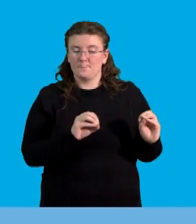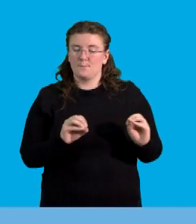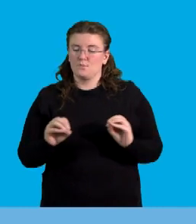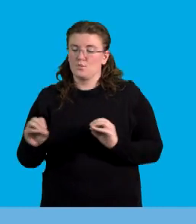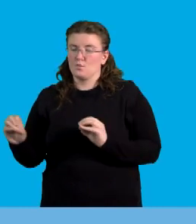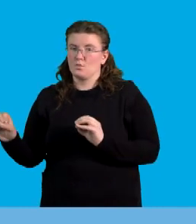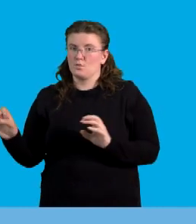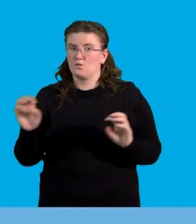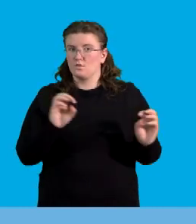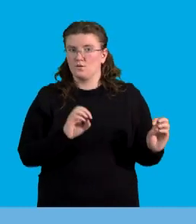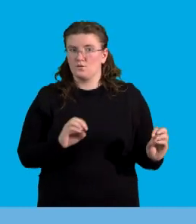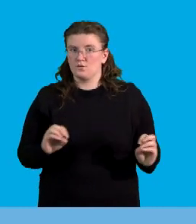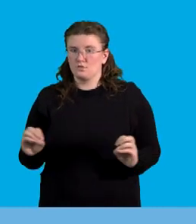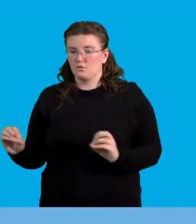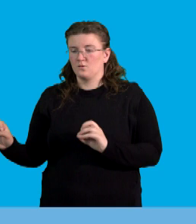current